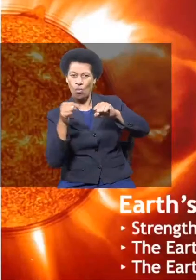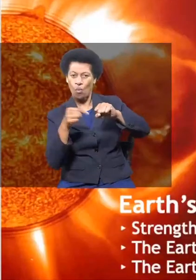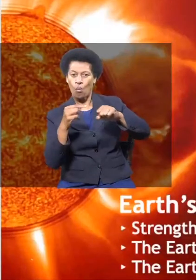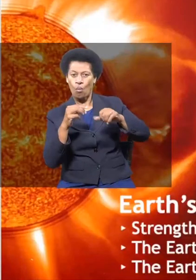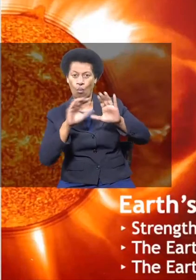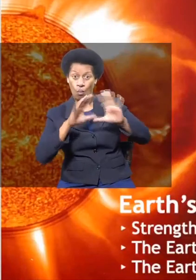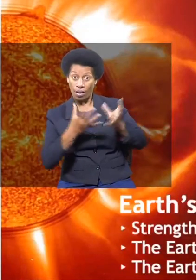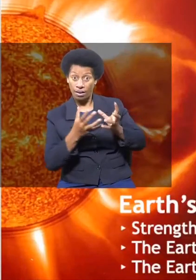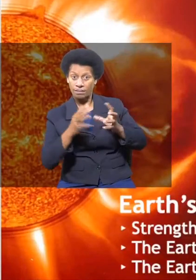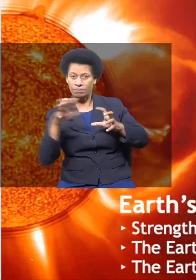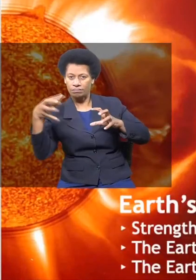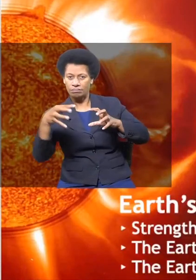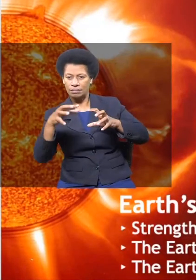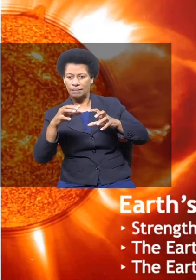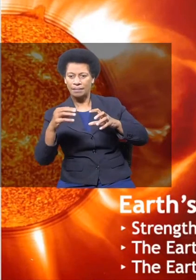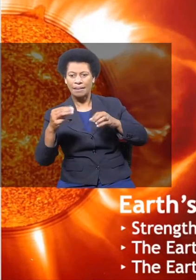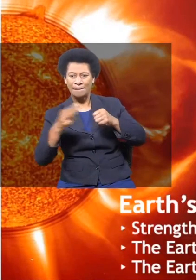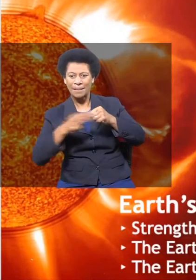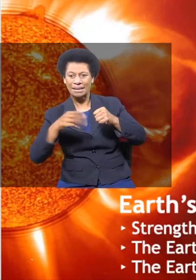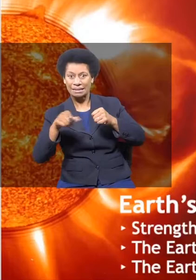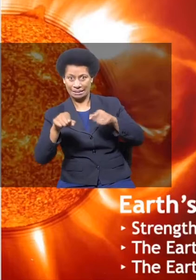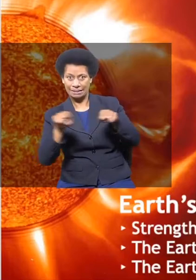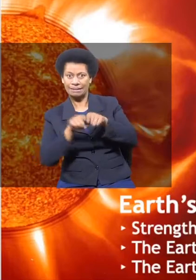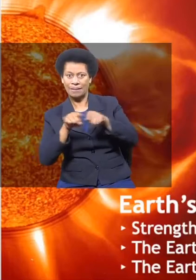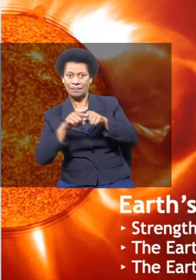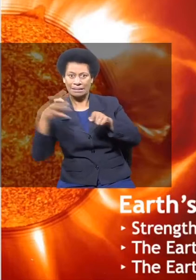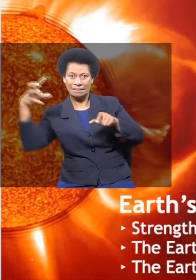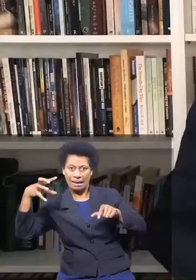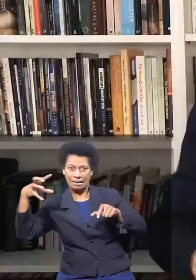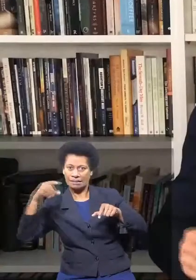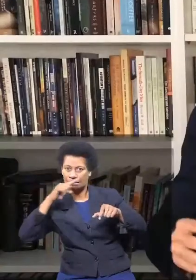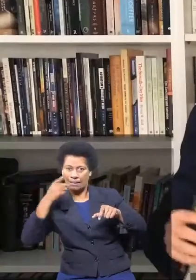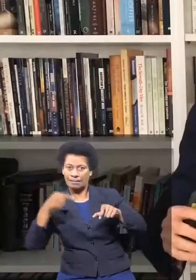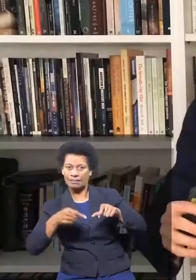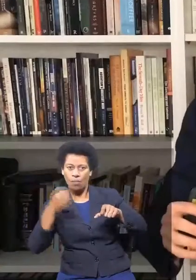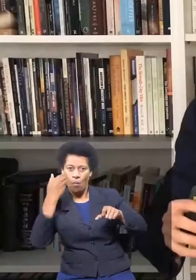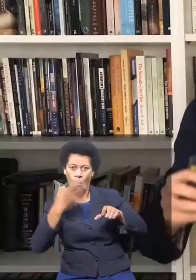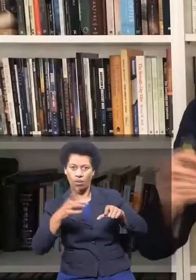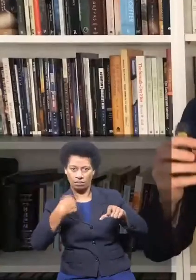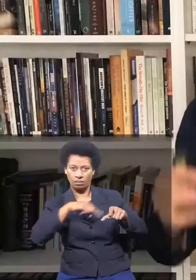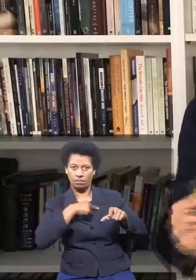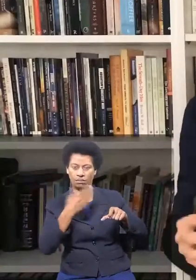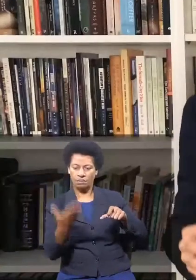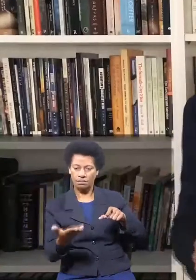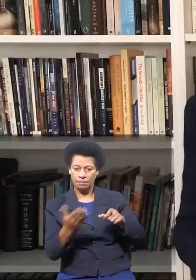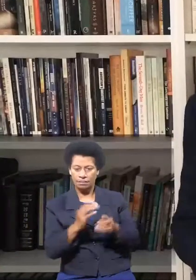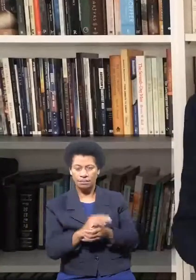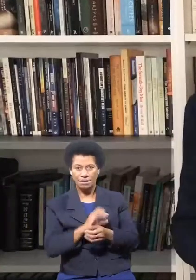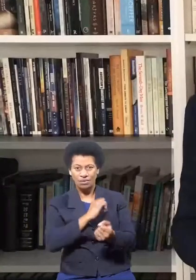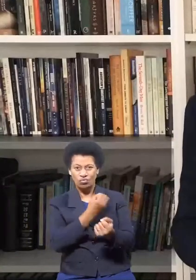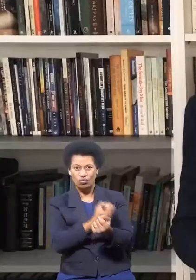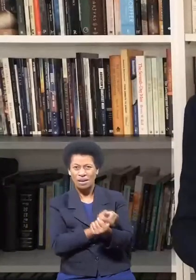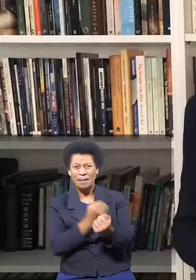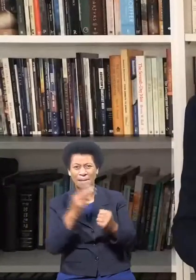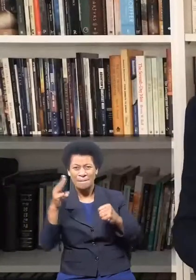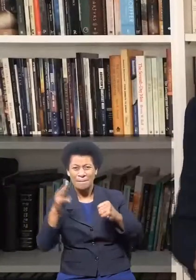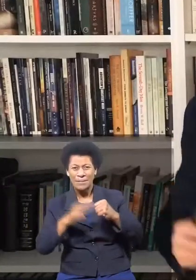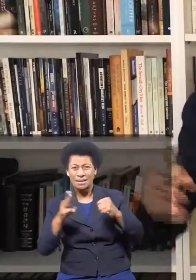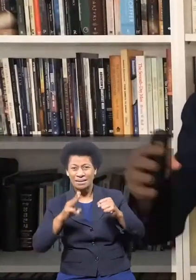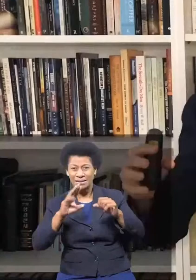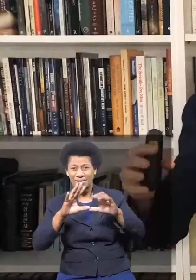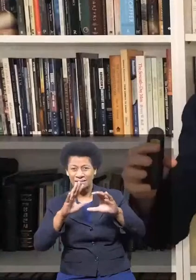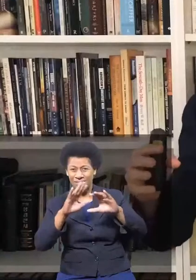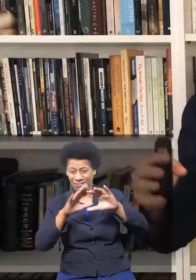there's another thing that we need to understand about this magnetic field, and that is the strength of this magnetic field